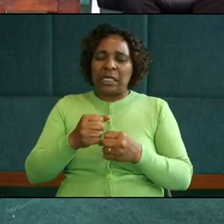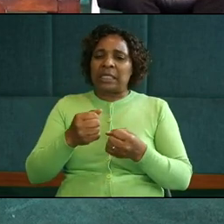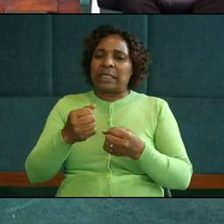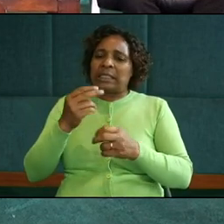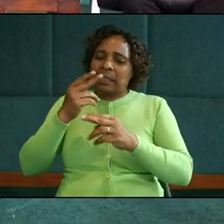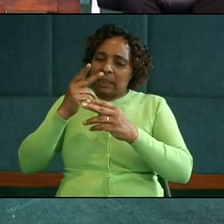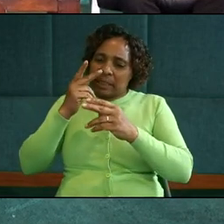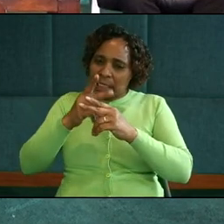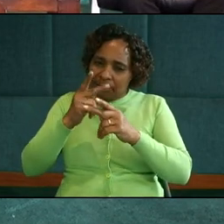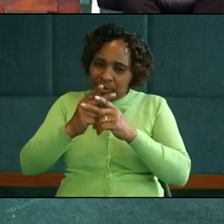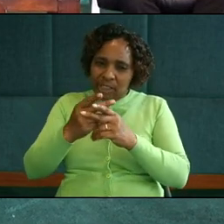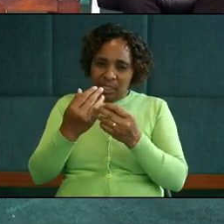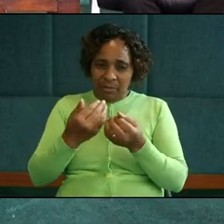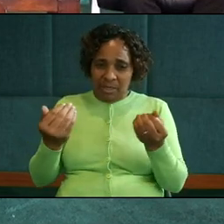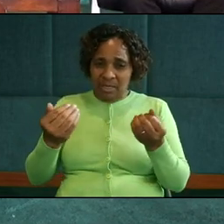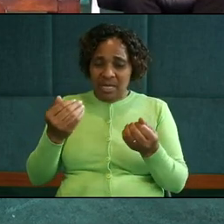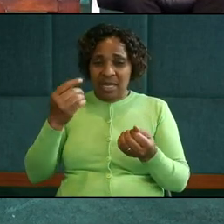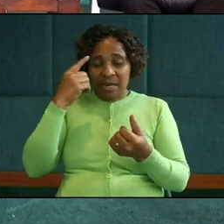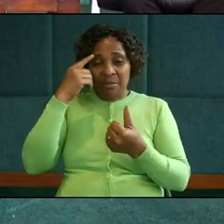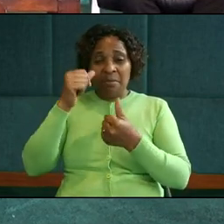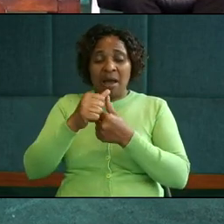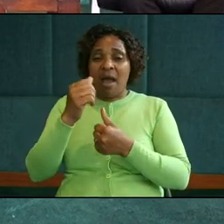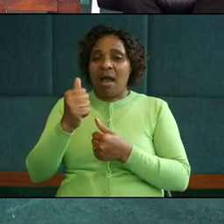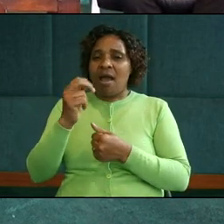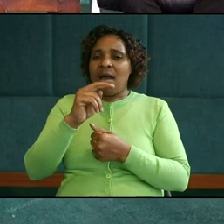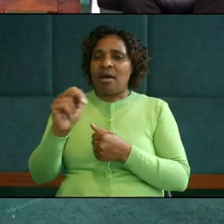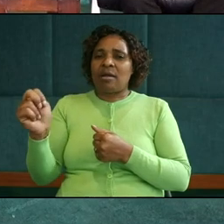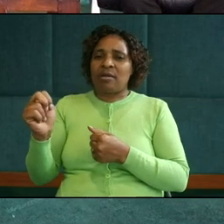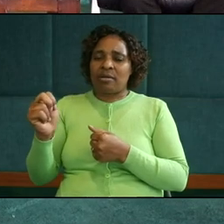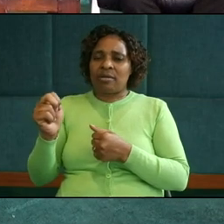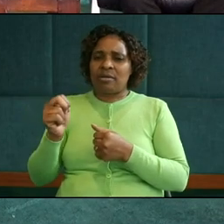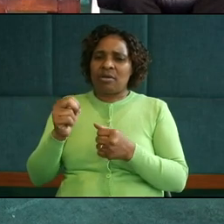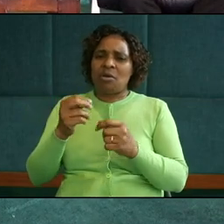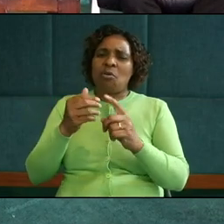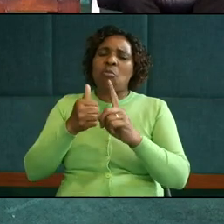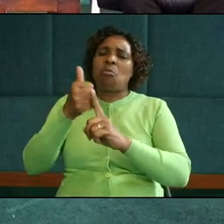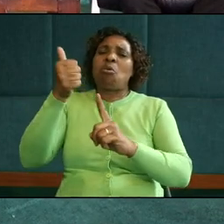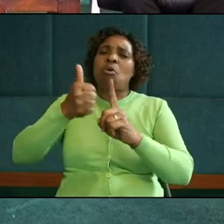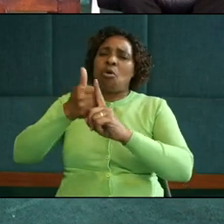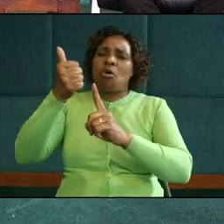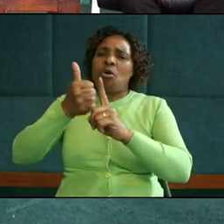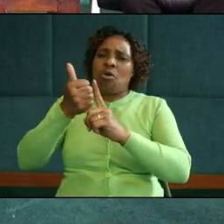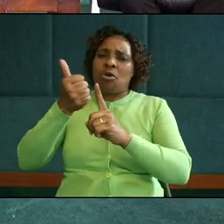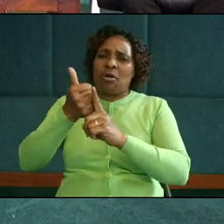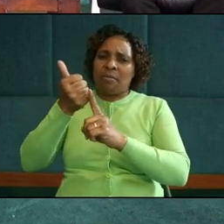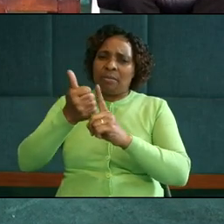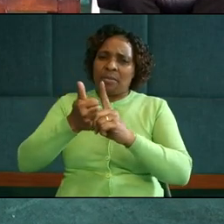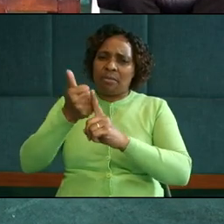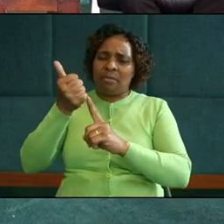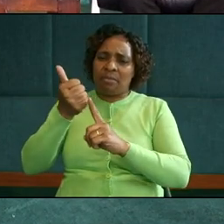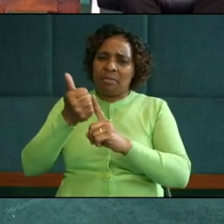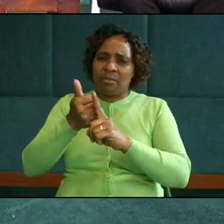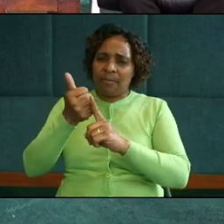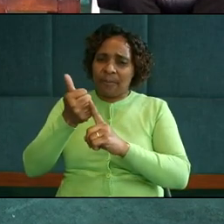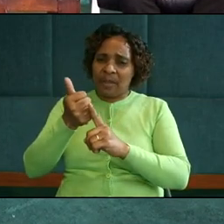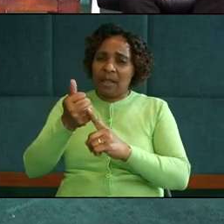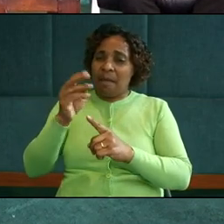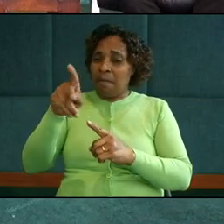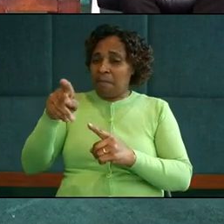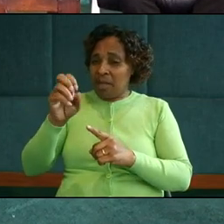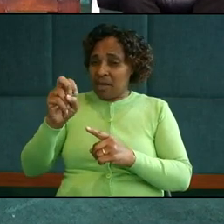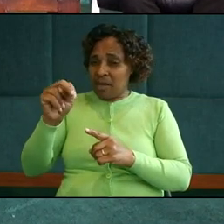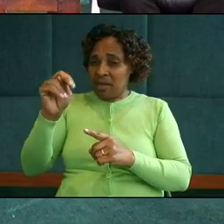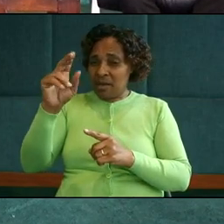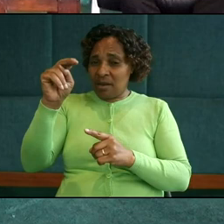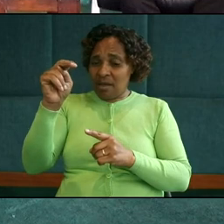Mm-hmm. Because remember, Hannah used to mock him, mock her. Penina, yeah, Penina used to mock her. Penina used to mock her.